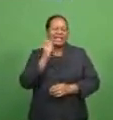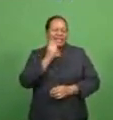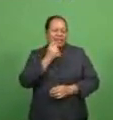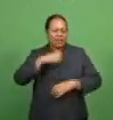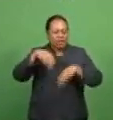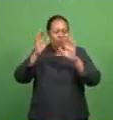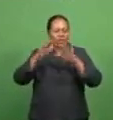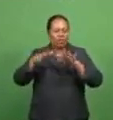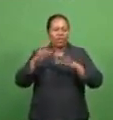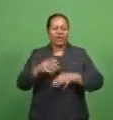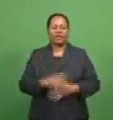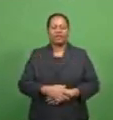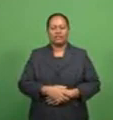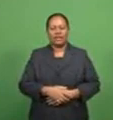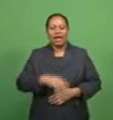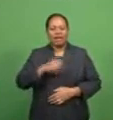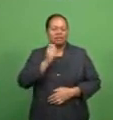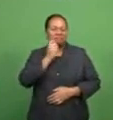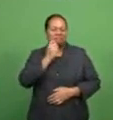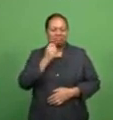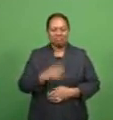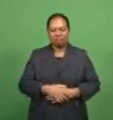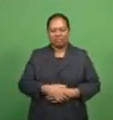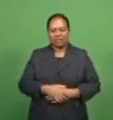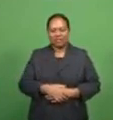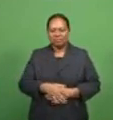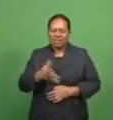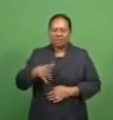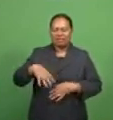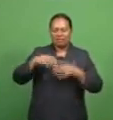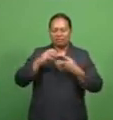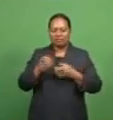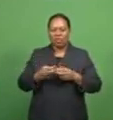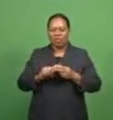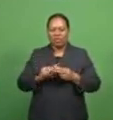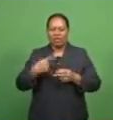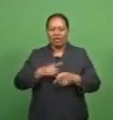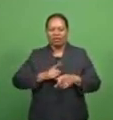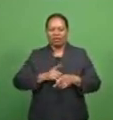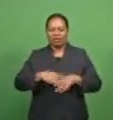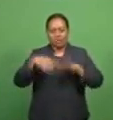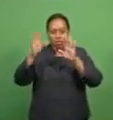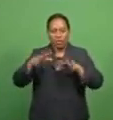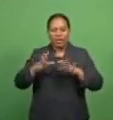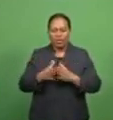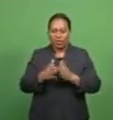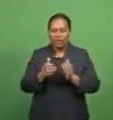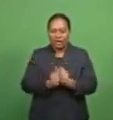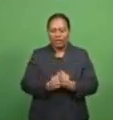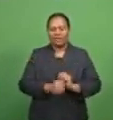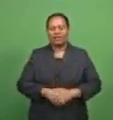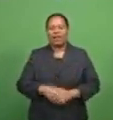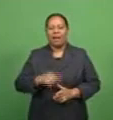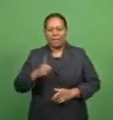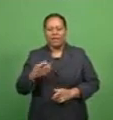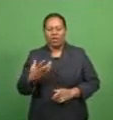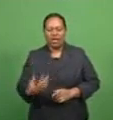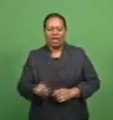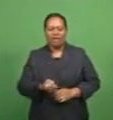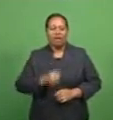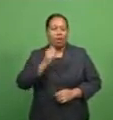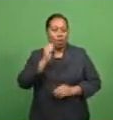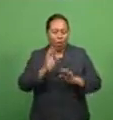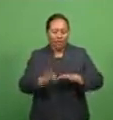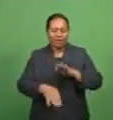continue. It looks like showers will accompany us till we get to the weekend. But despite it, you have yourselves a